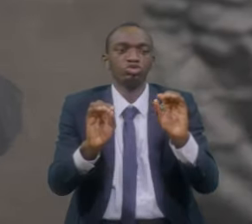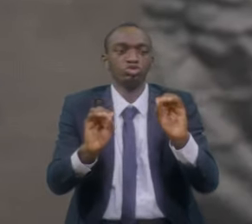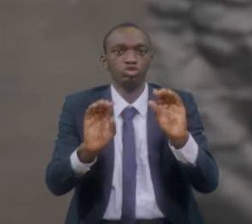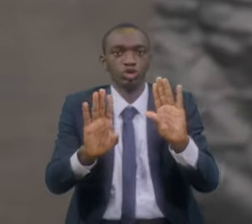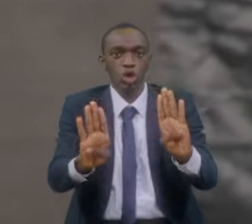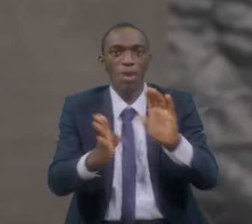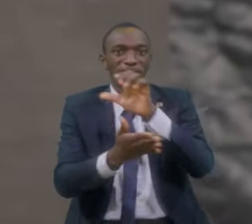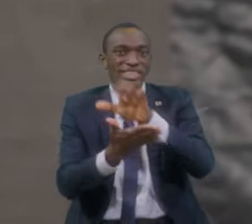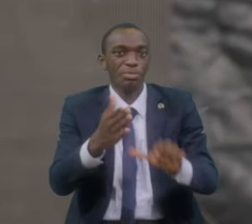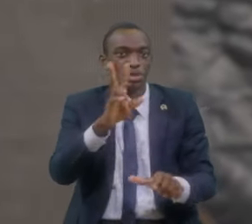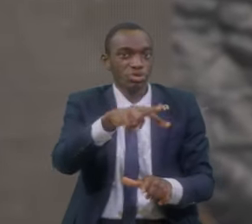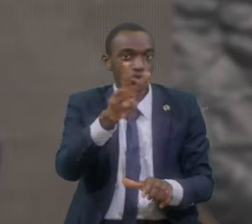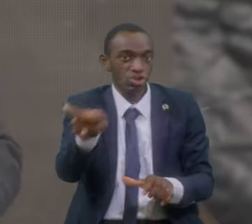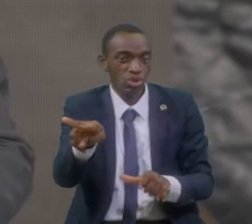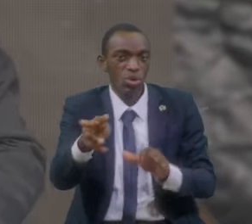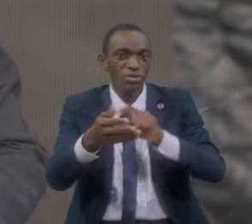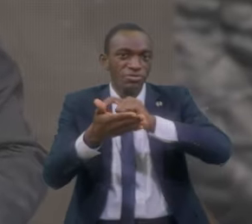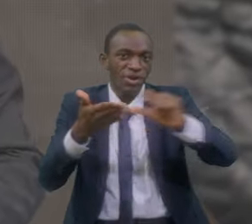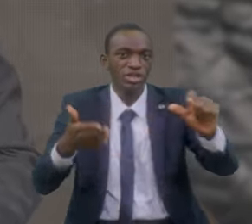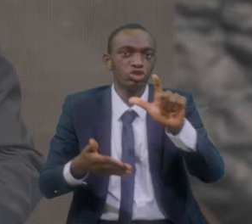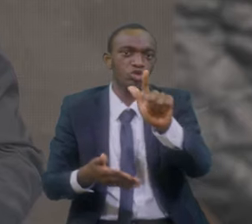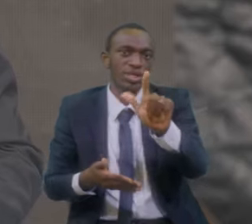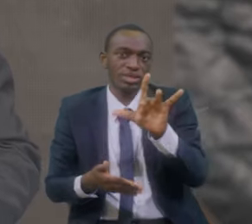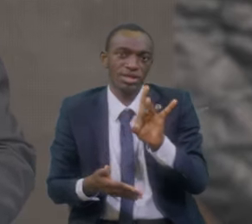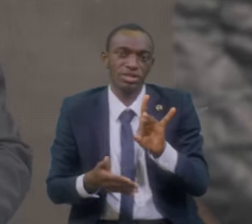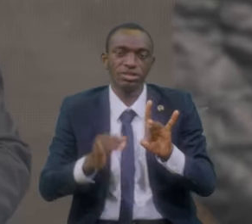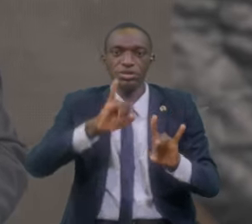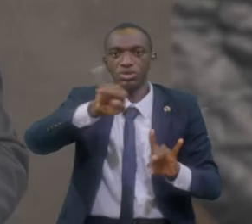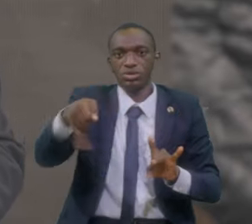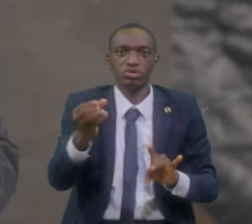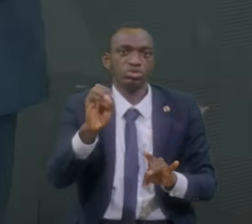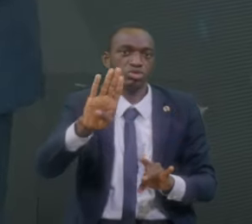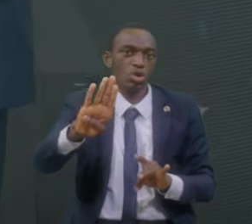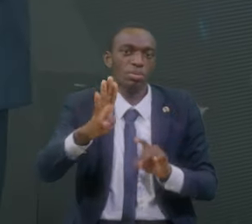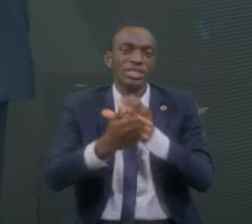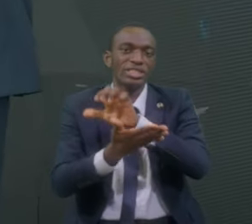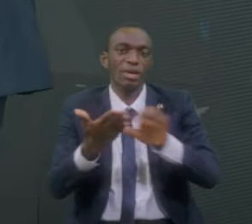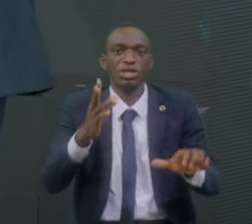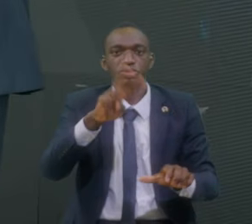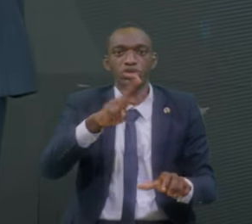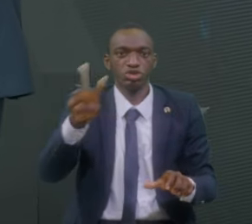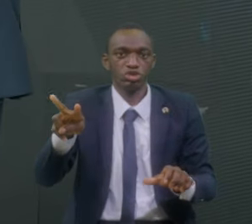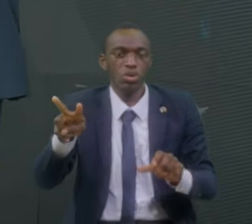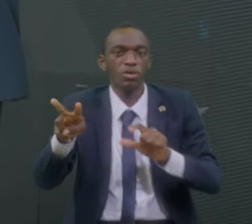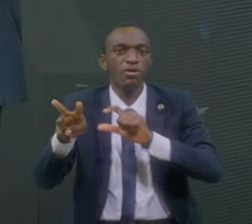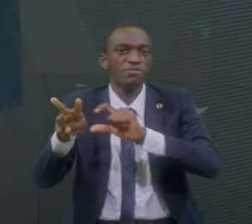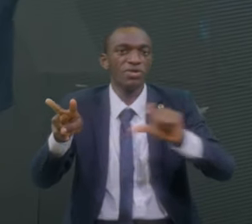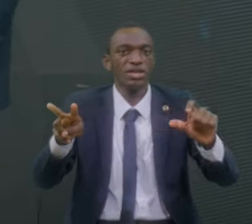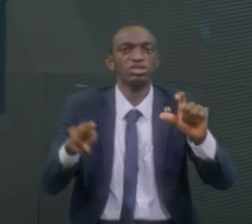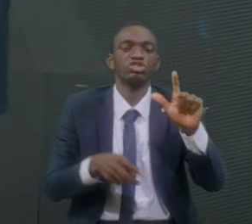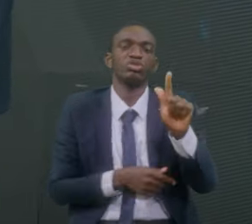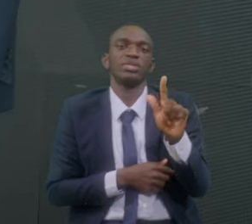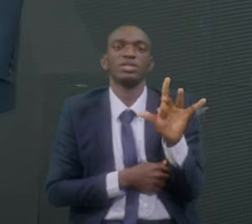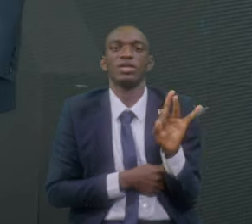I'm reading from verse 28. Job chapter 22,